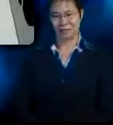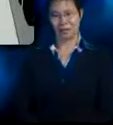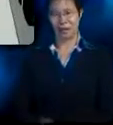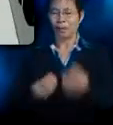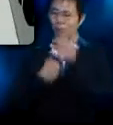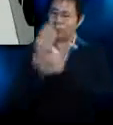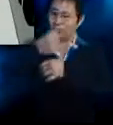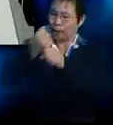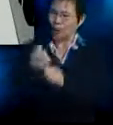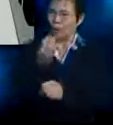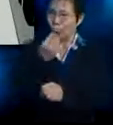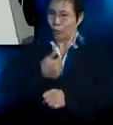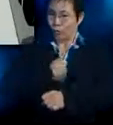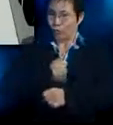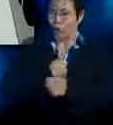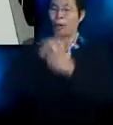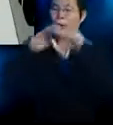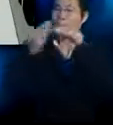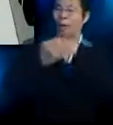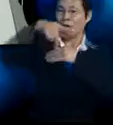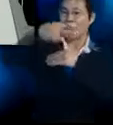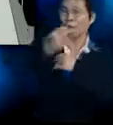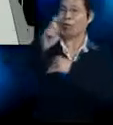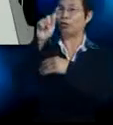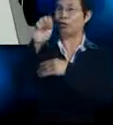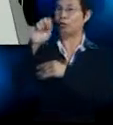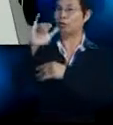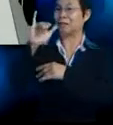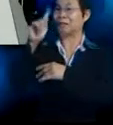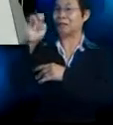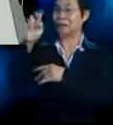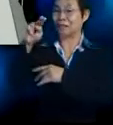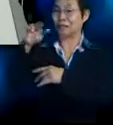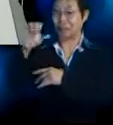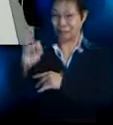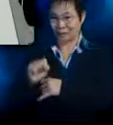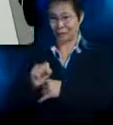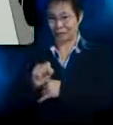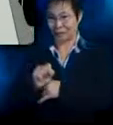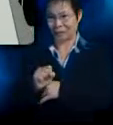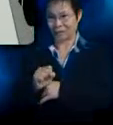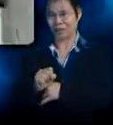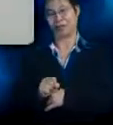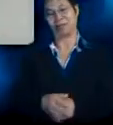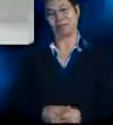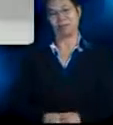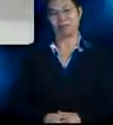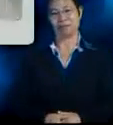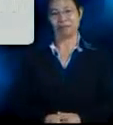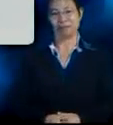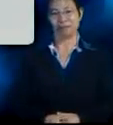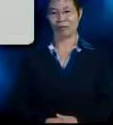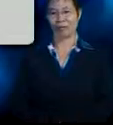Plants make their own food by photosynthesis. Photosynthesis takes place in the leaf of a plant.